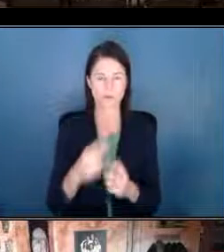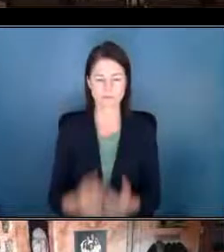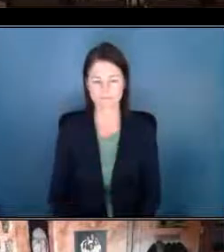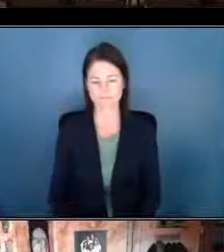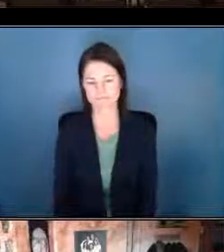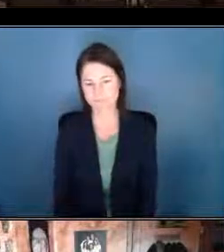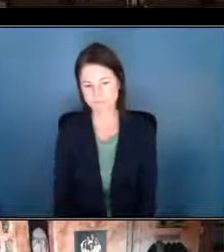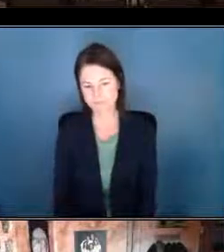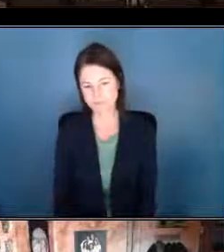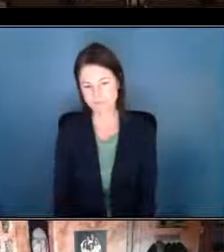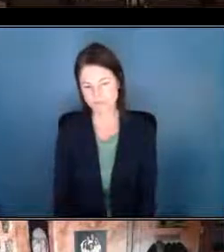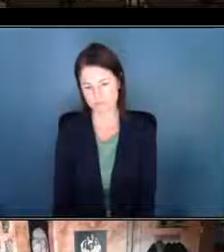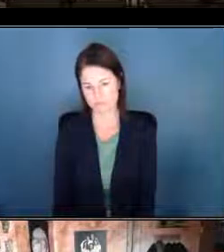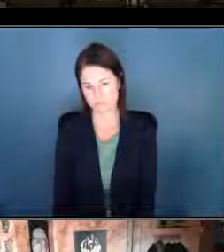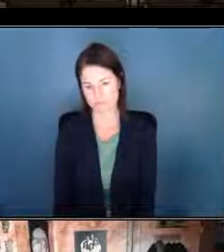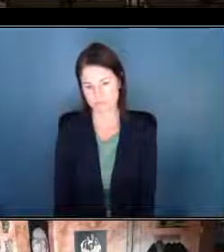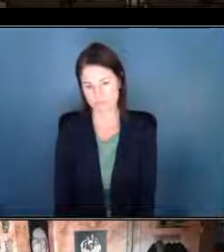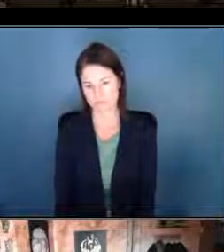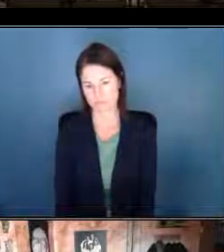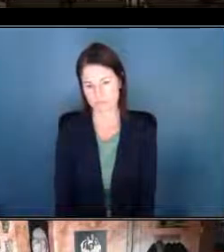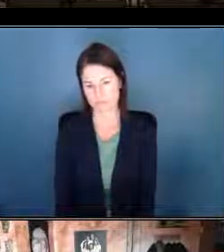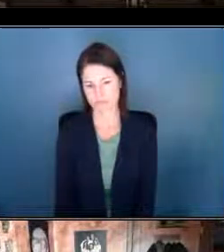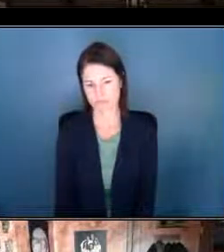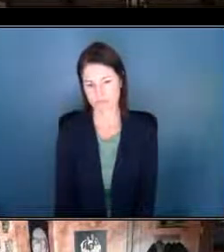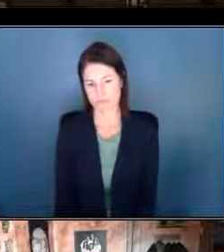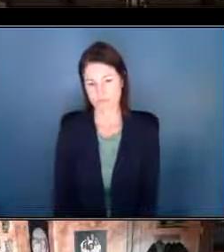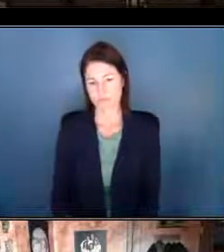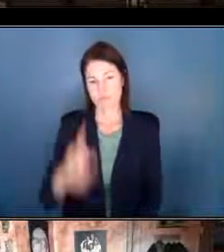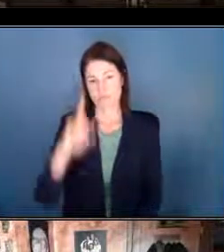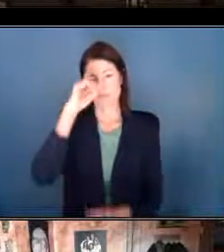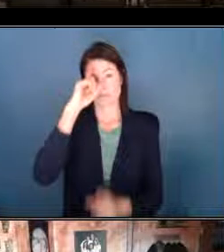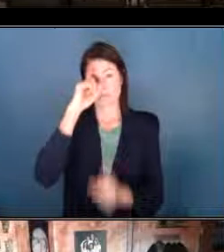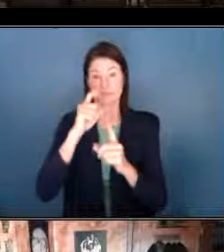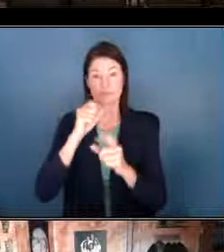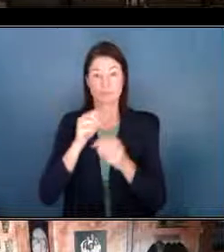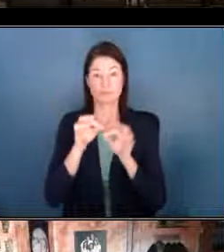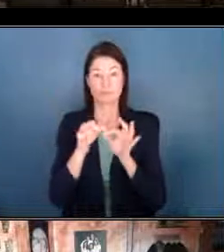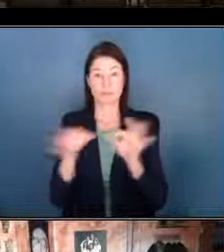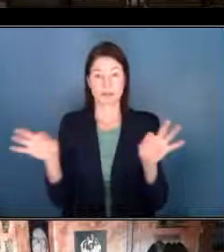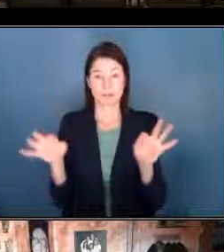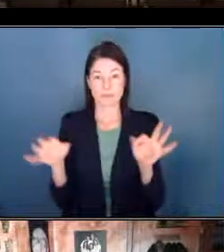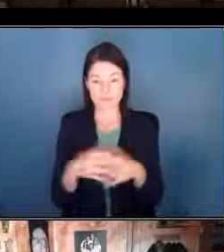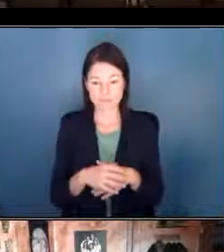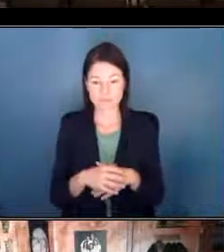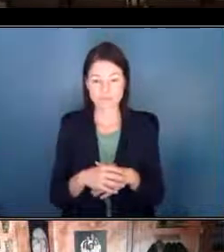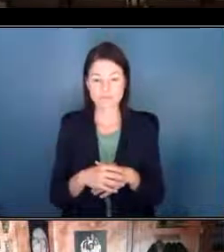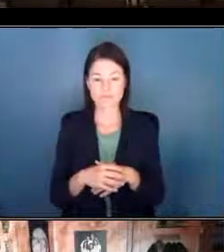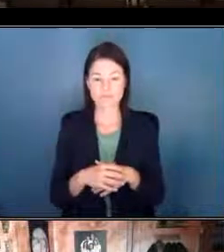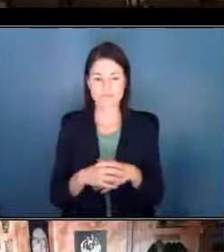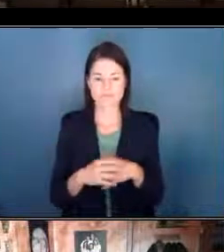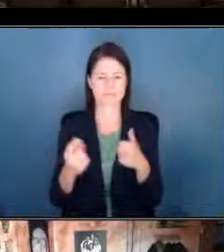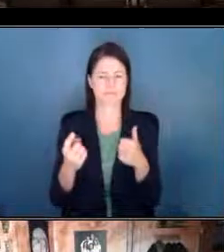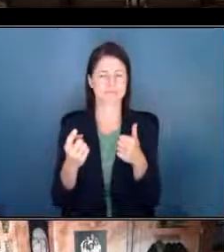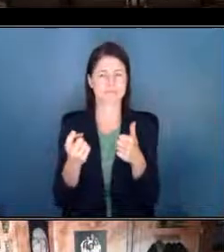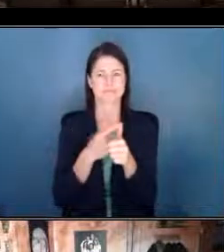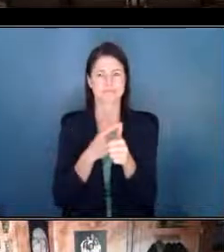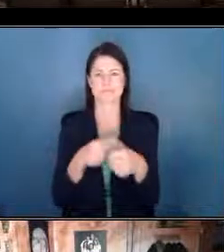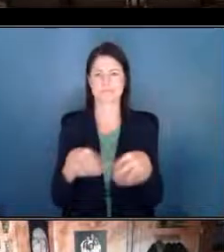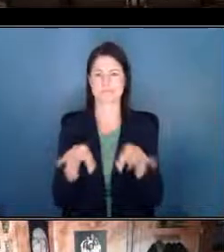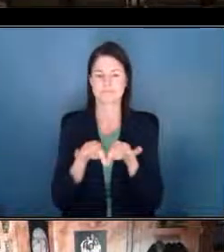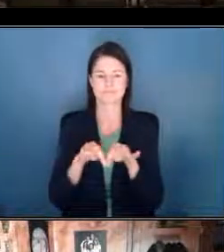Now, developing a mission statement and strategic priorities are a critical first step to implementing the 2020